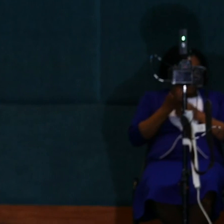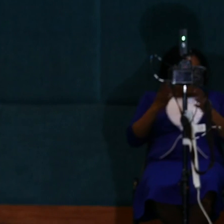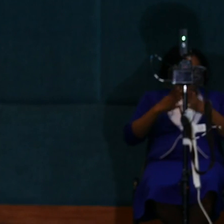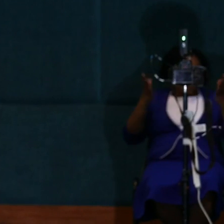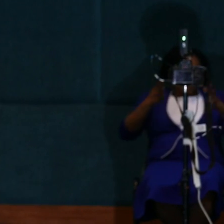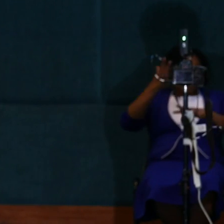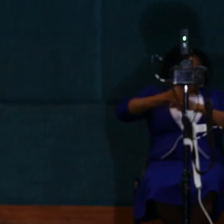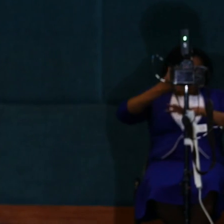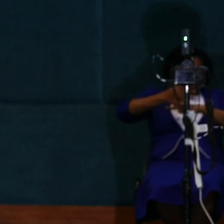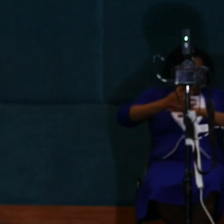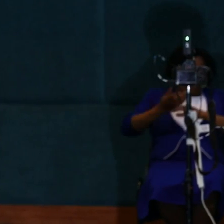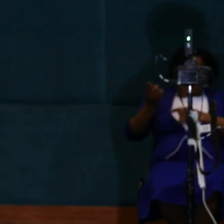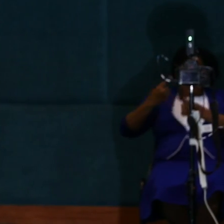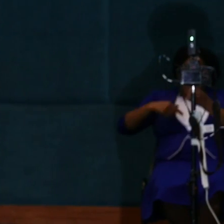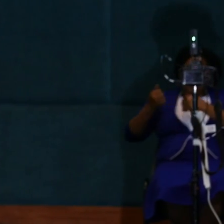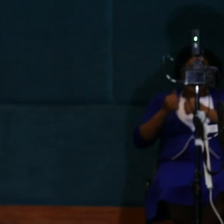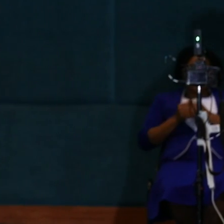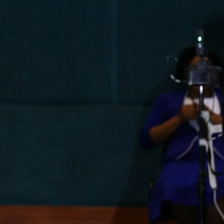is coming.